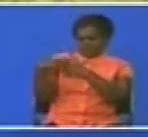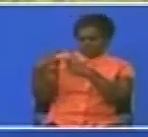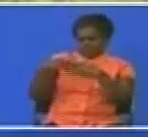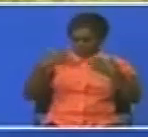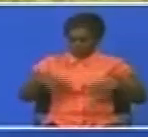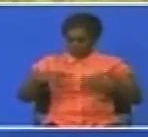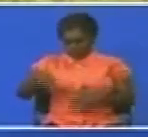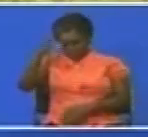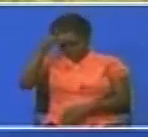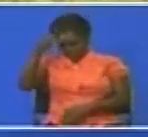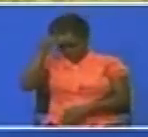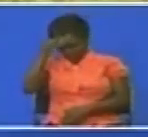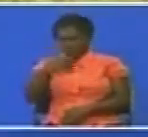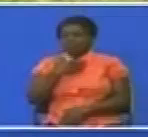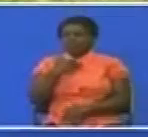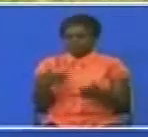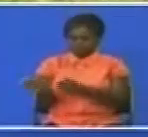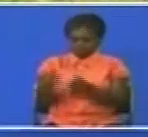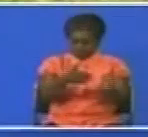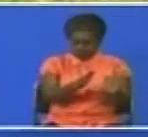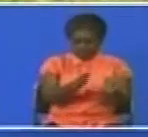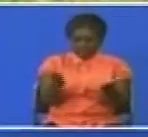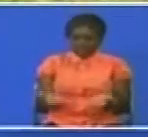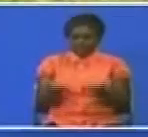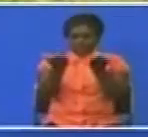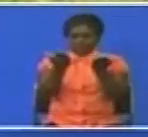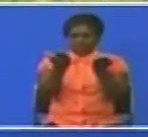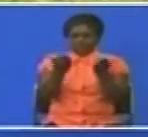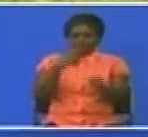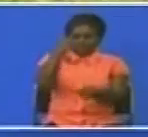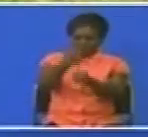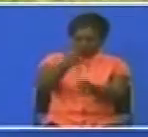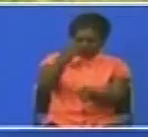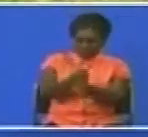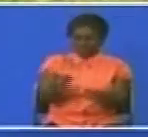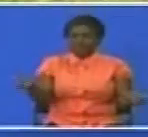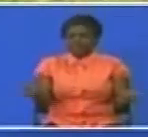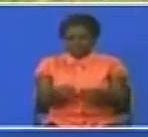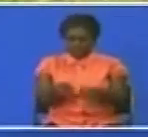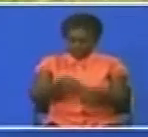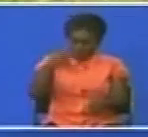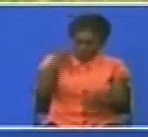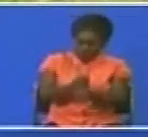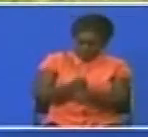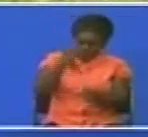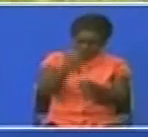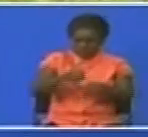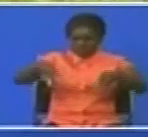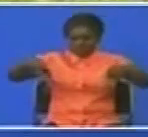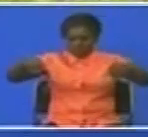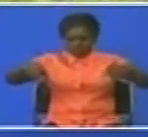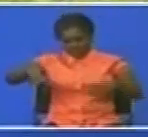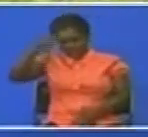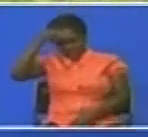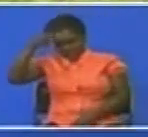education sector continue to find ways and means of improving the overall performance and, of course, working towards quality